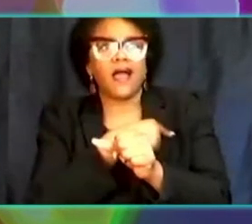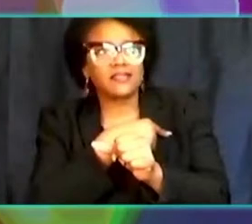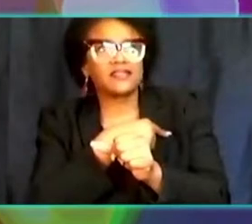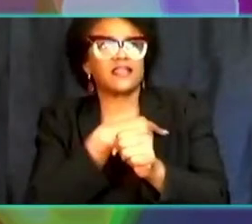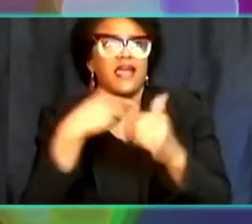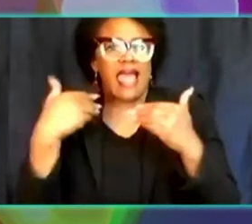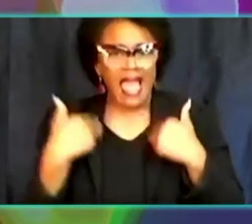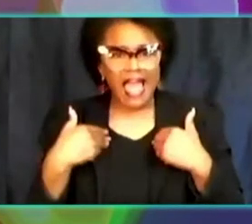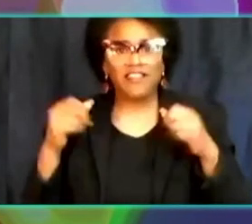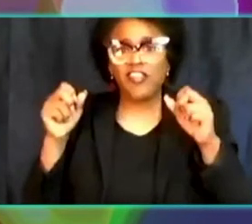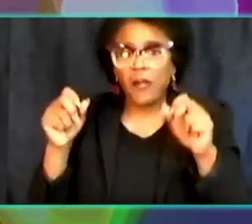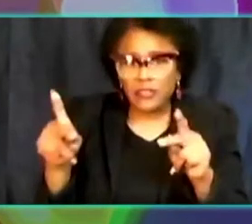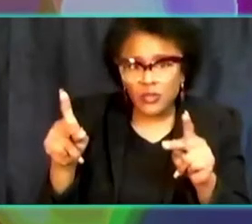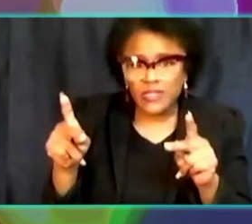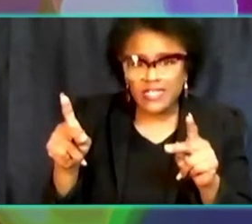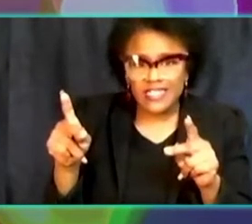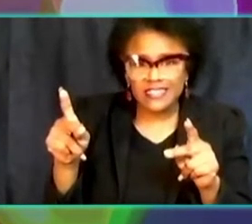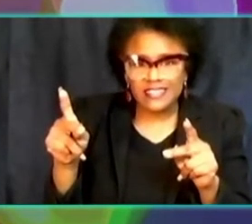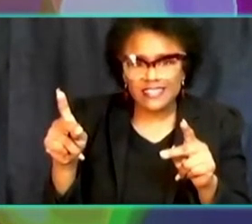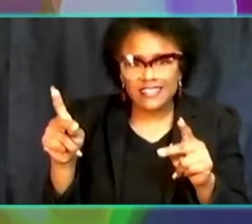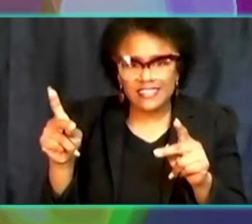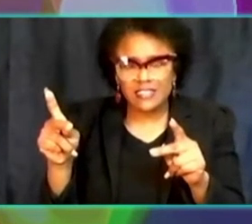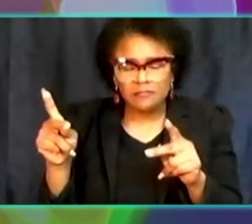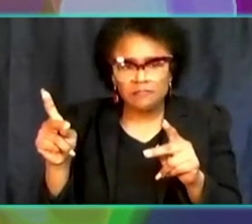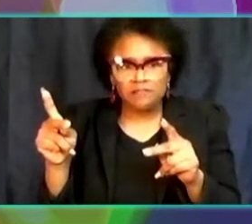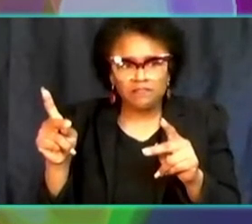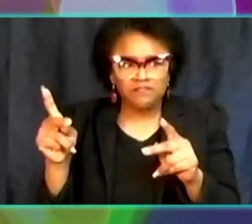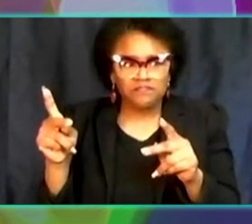having these opportunities